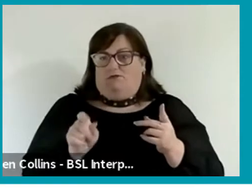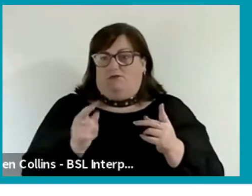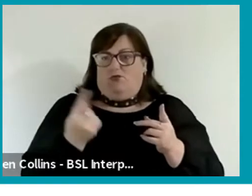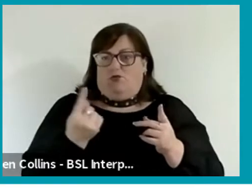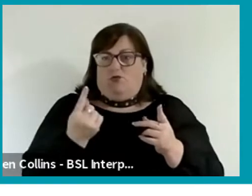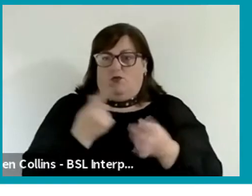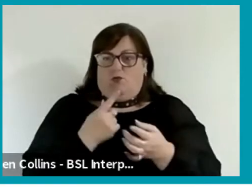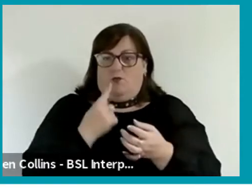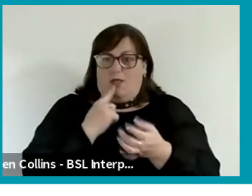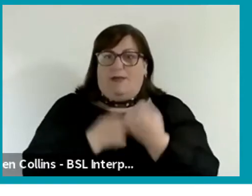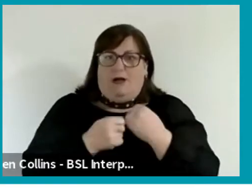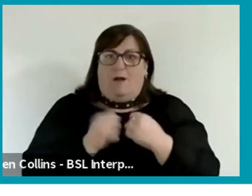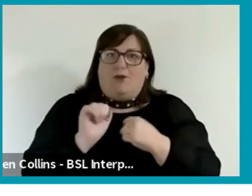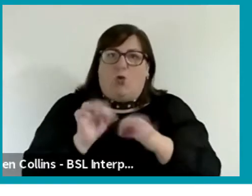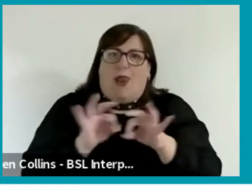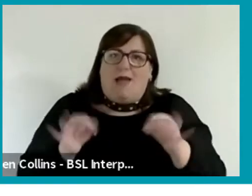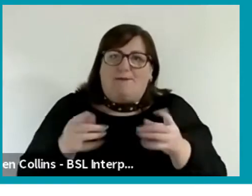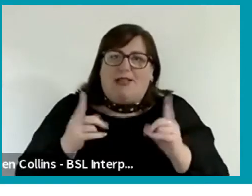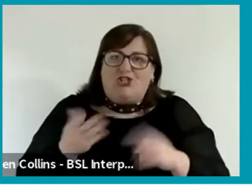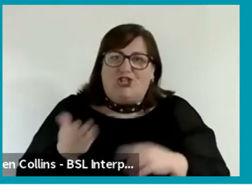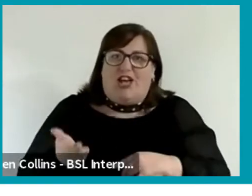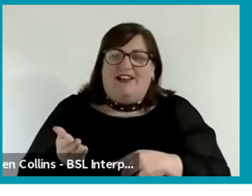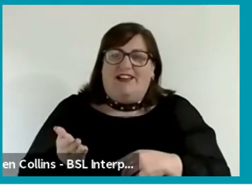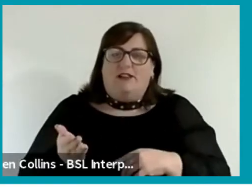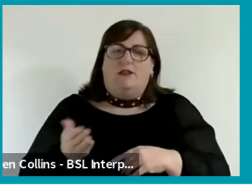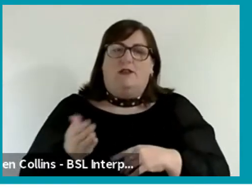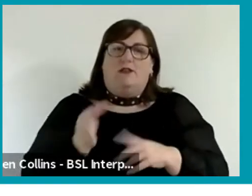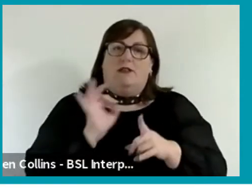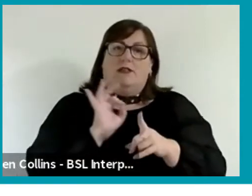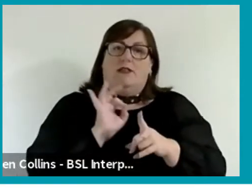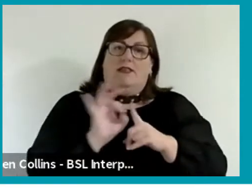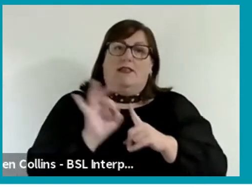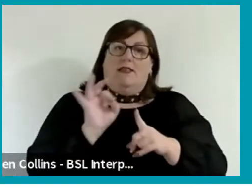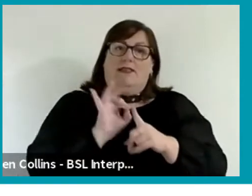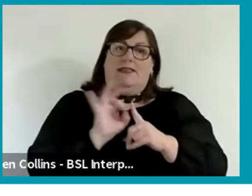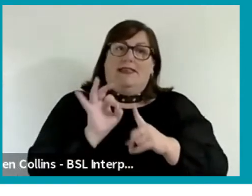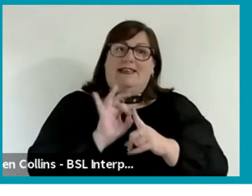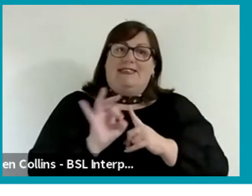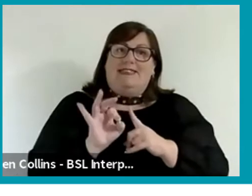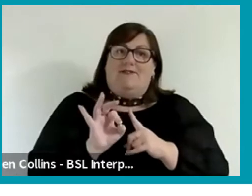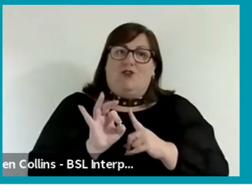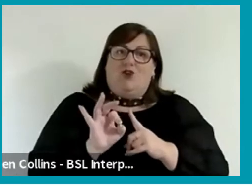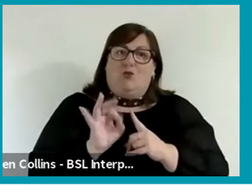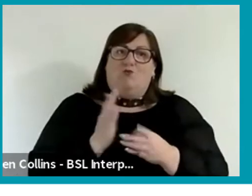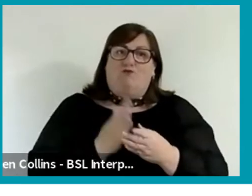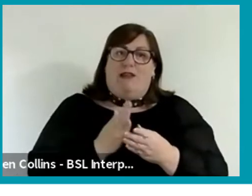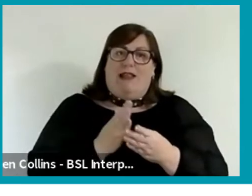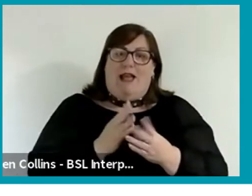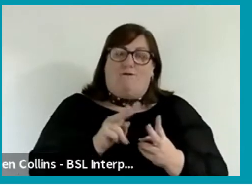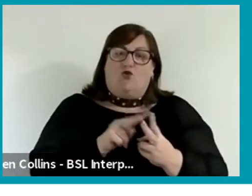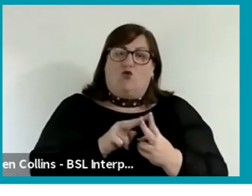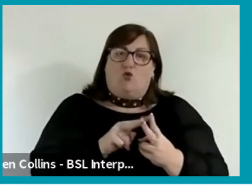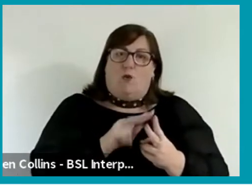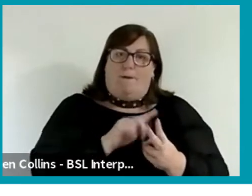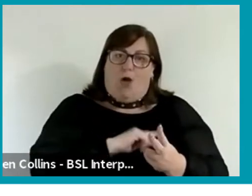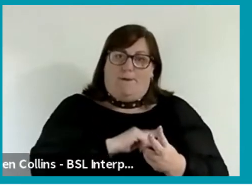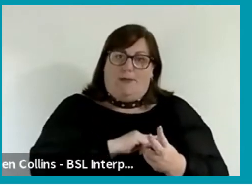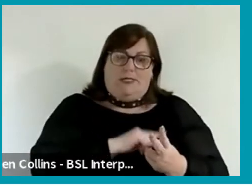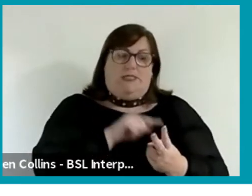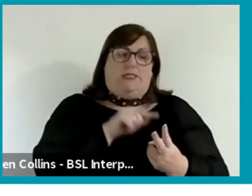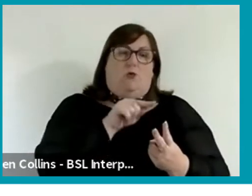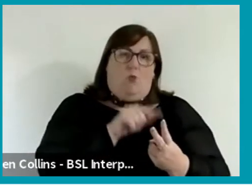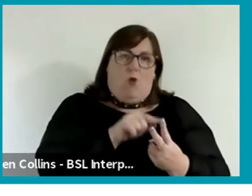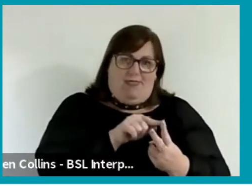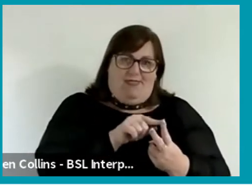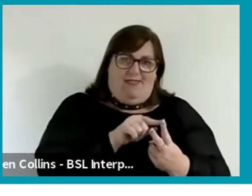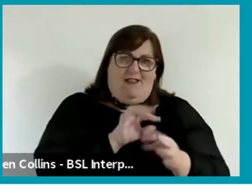consequently, and the interview is meant to serve 2 purposes: for the line manager to